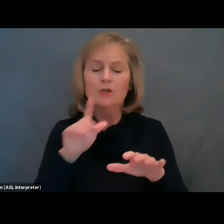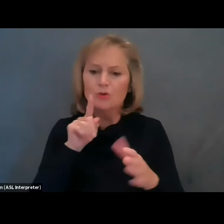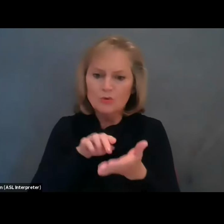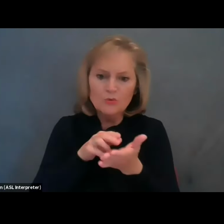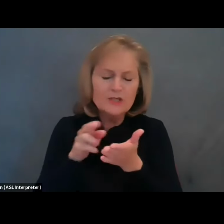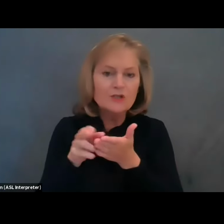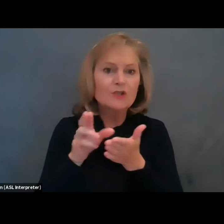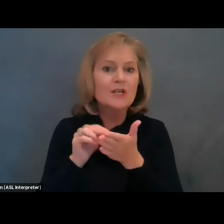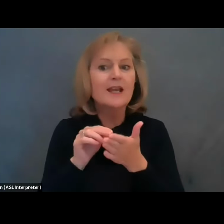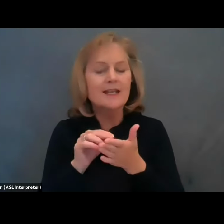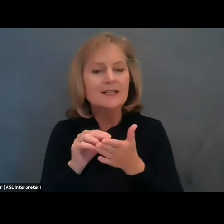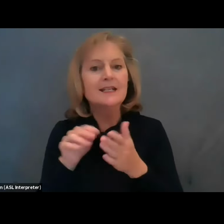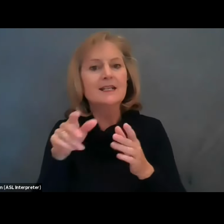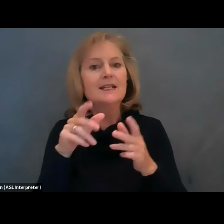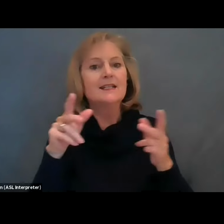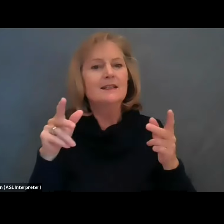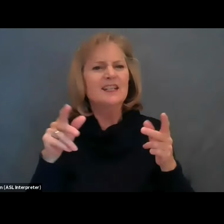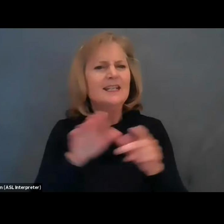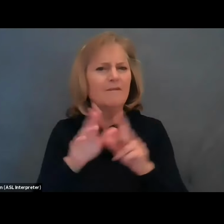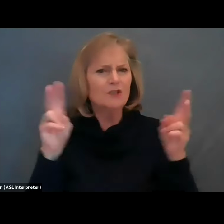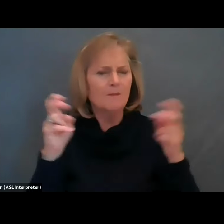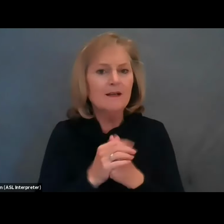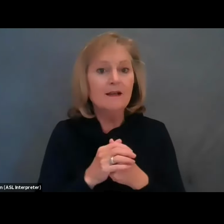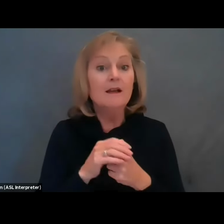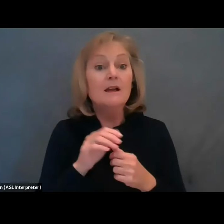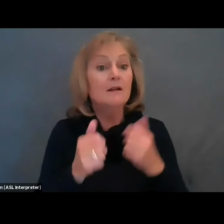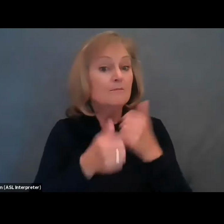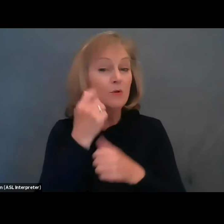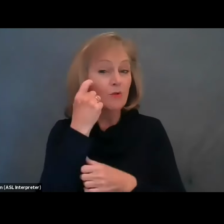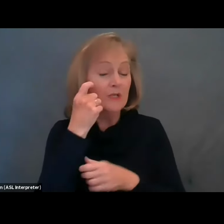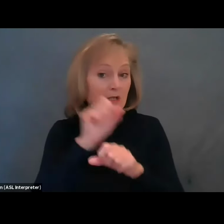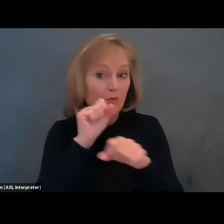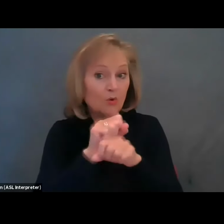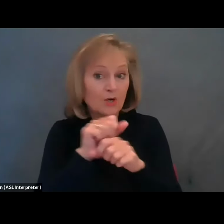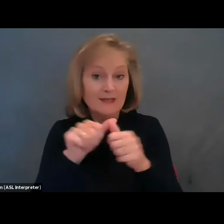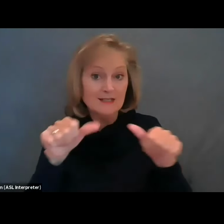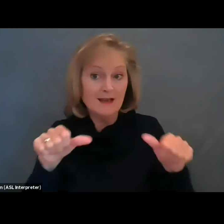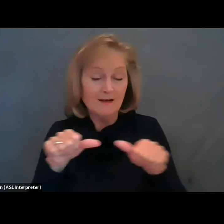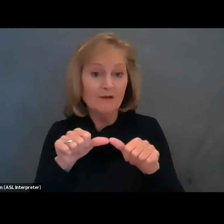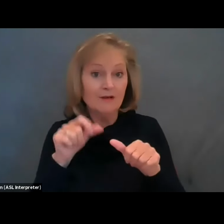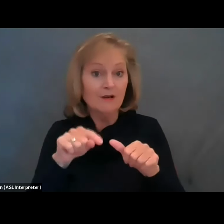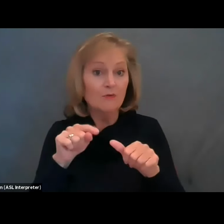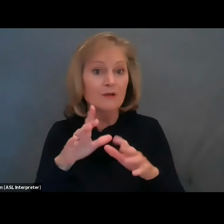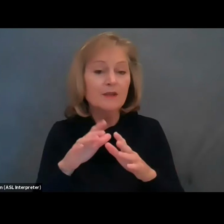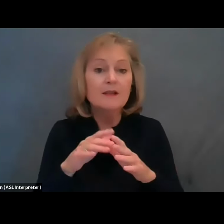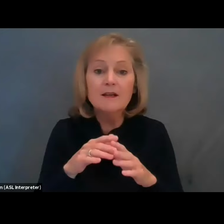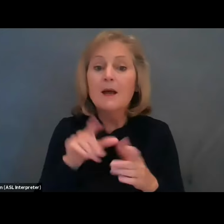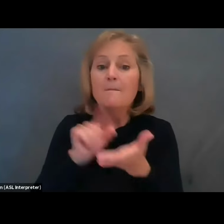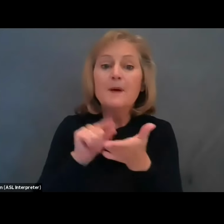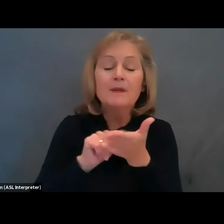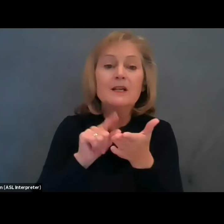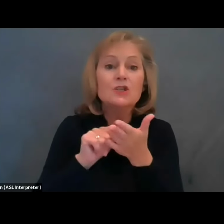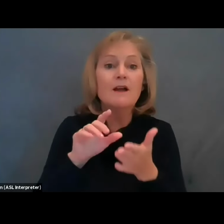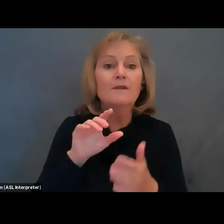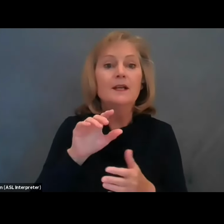and strengthening evidence base on the topic. Our most recent work in this area was the publication of the Behind the